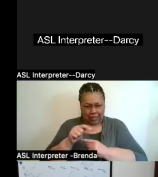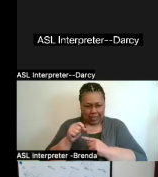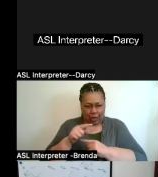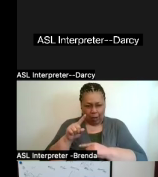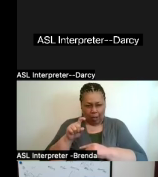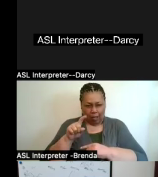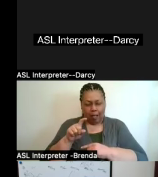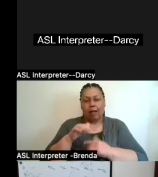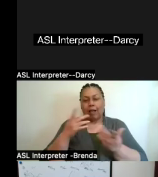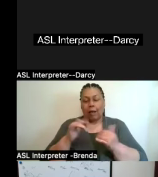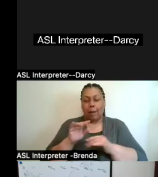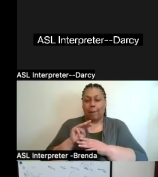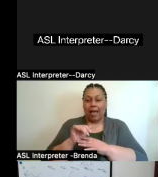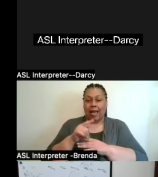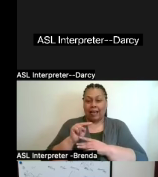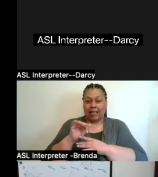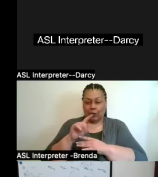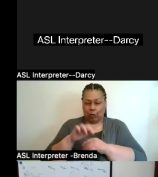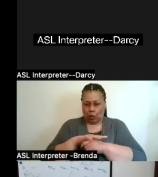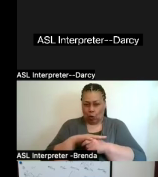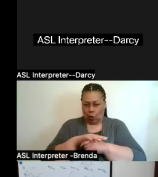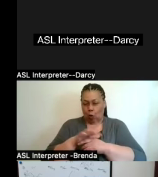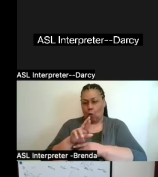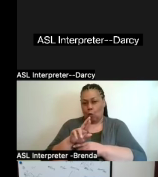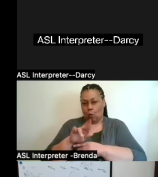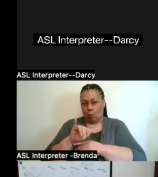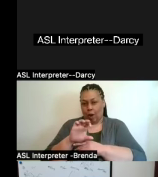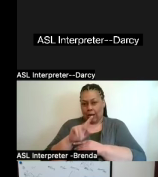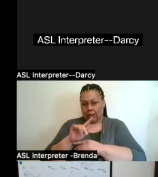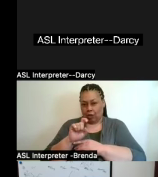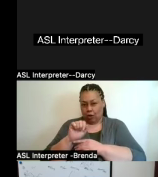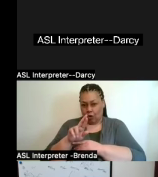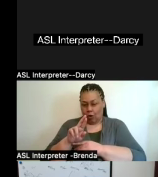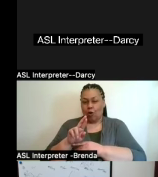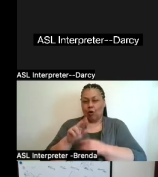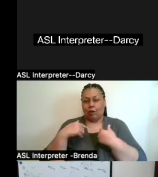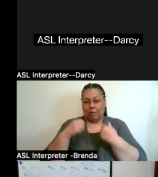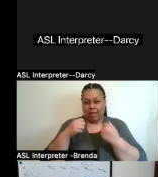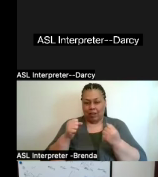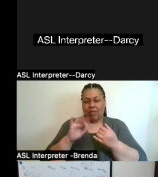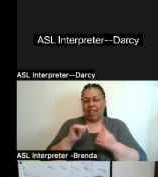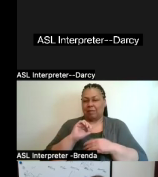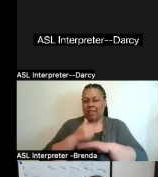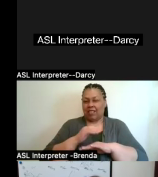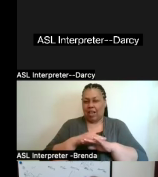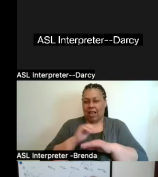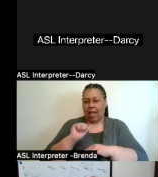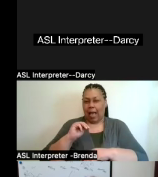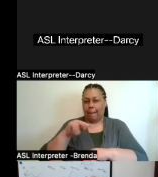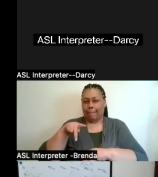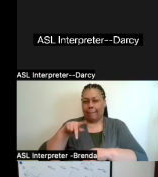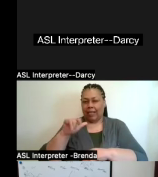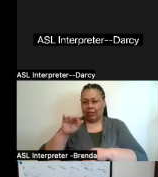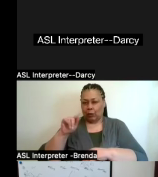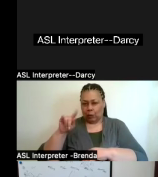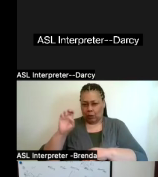is traditional magnitudes like the local or Richter magnitude, and that's based on amplitude. But the thing with that is that it assumes